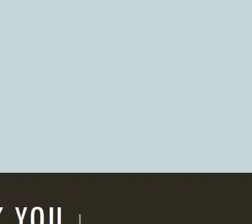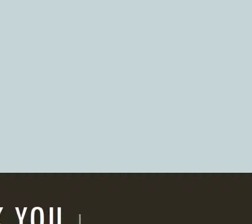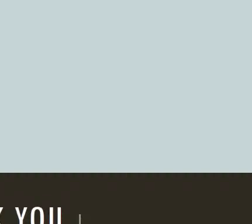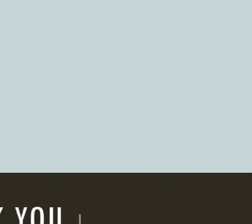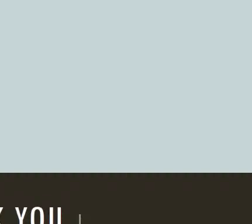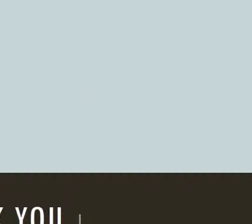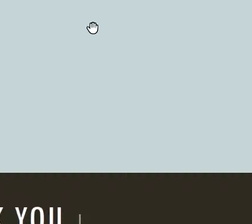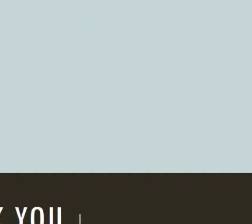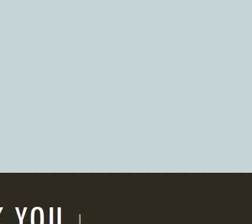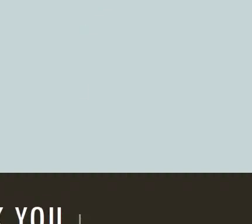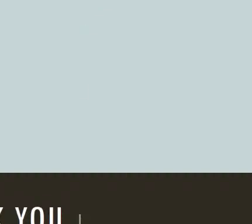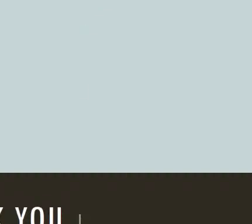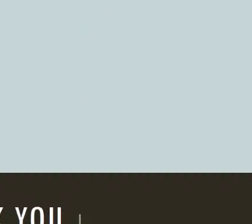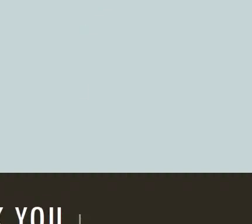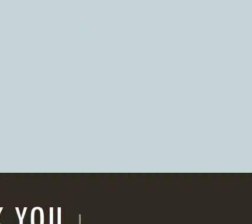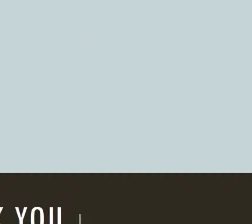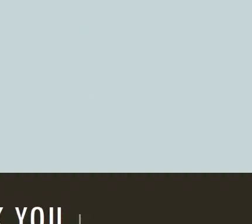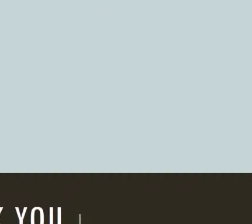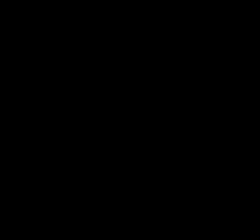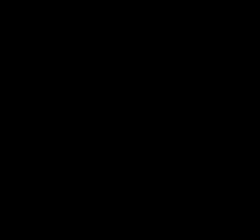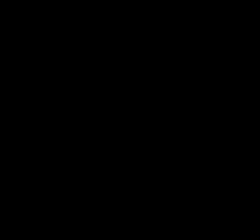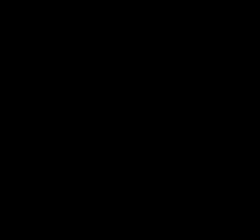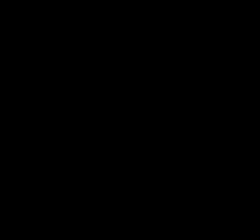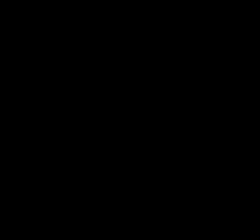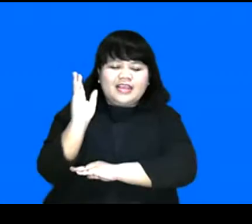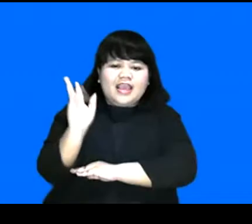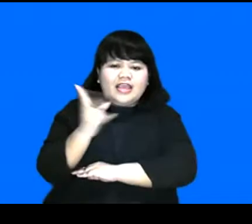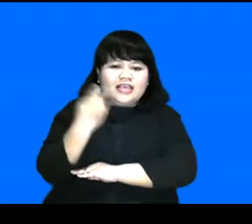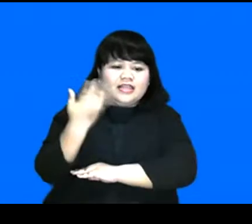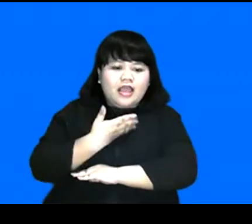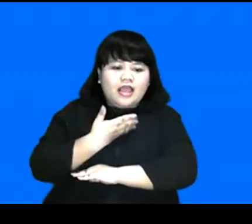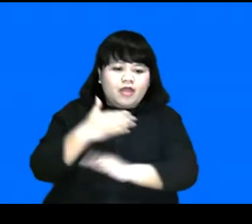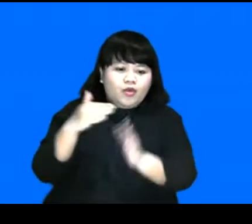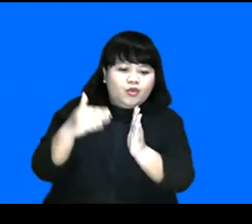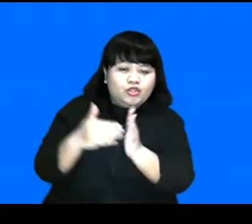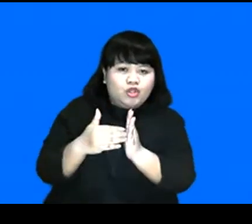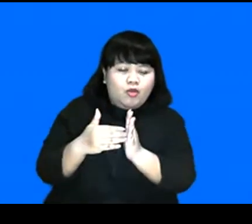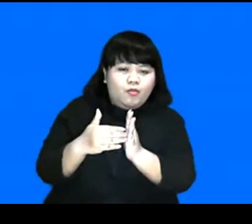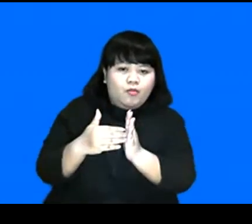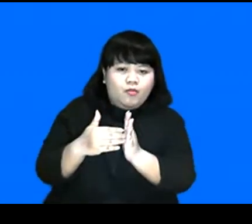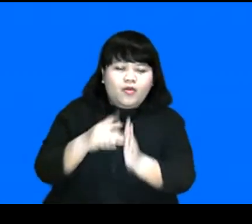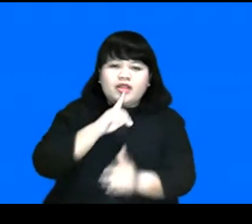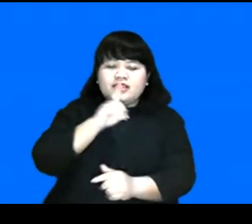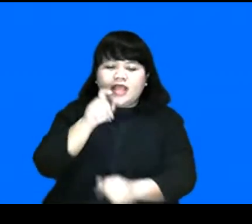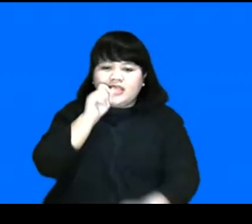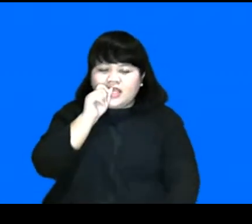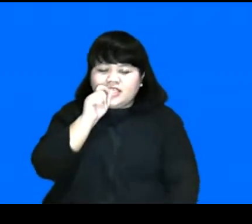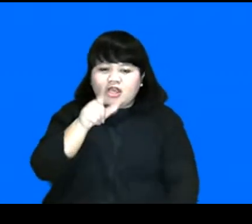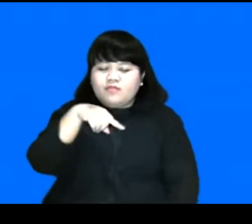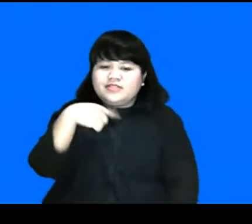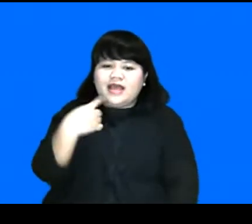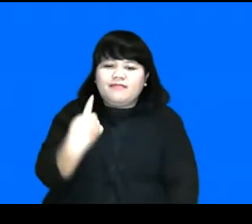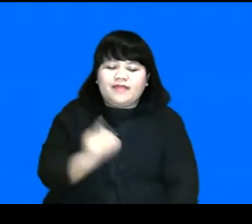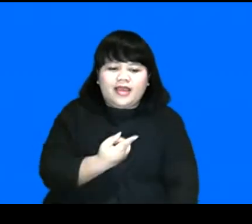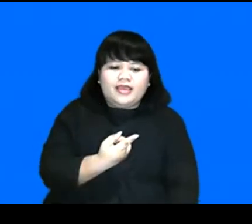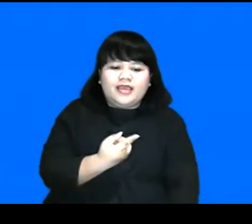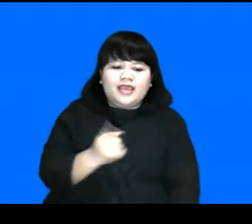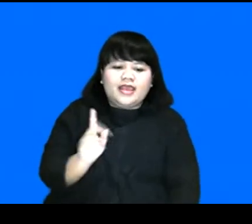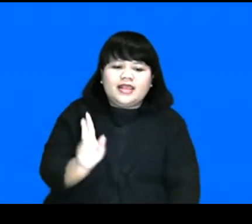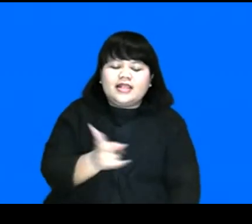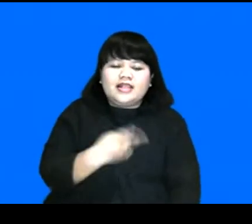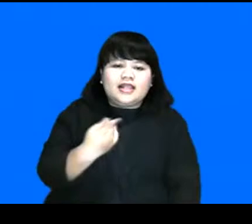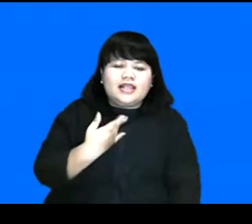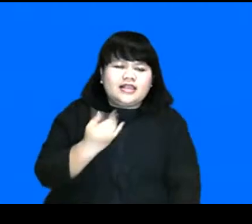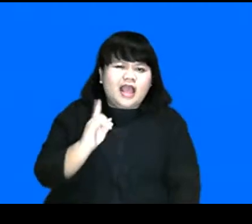will hold the Q&A until the session after next, because we will have the panel discussion and then we will